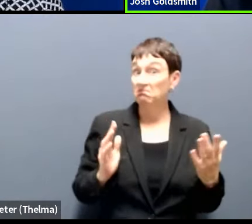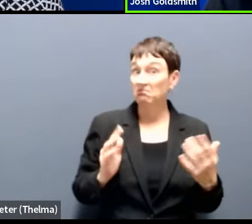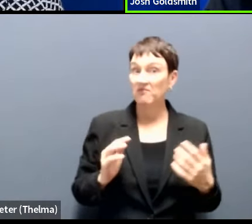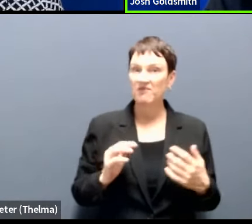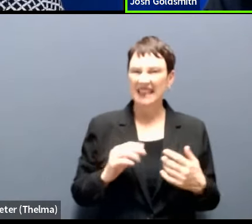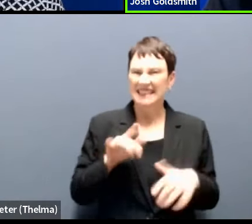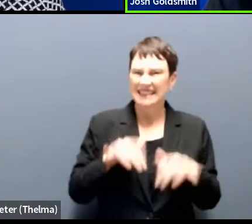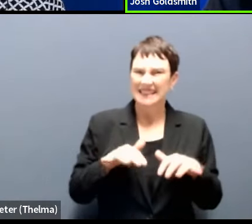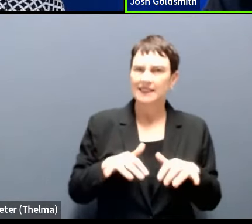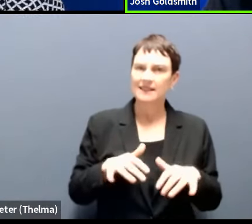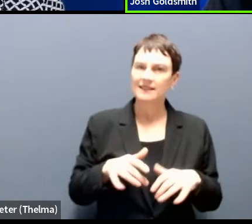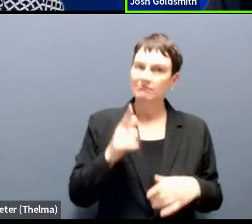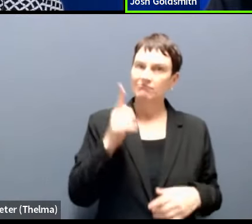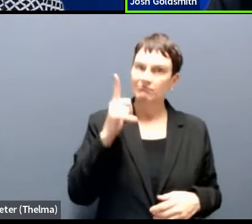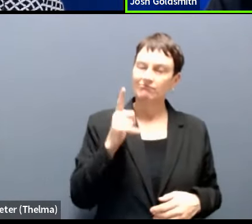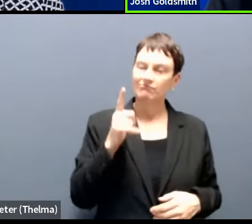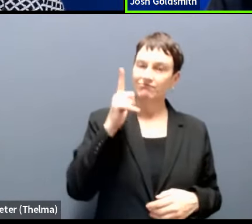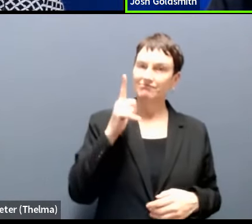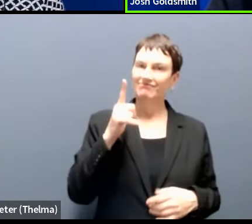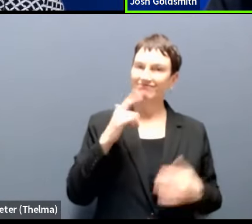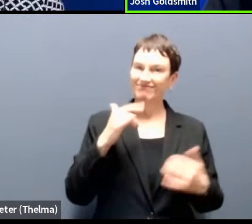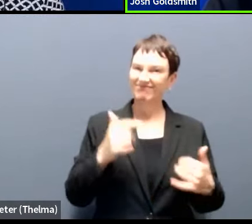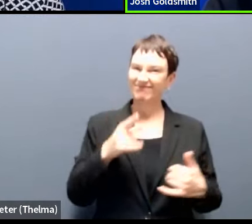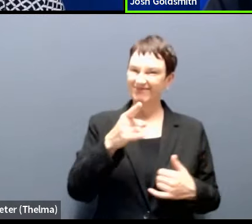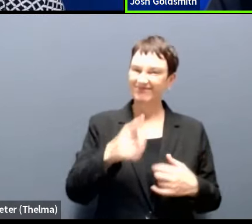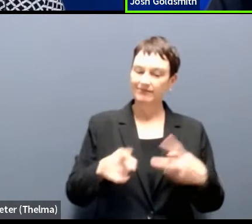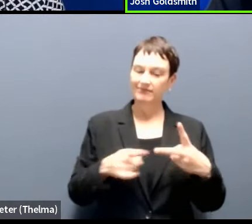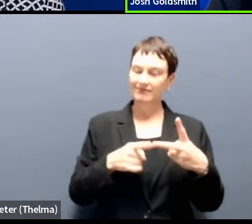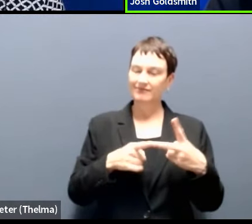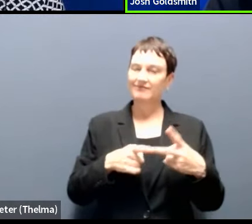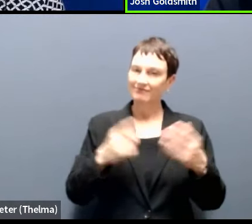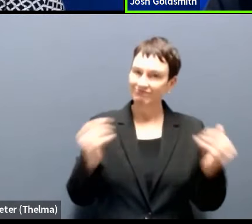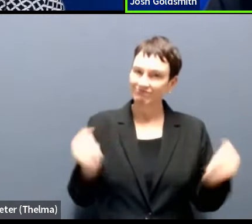Let's dive into our second exercise. Have fun, everyone.